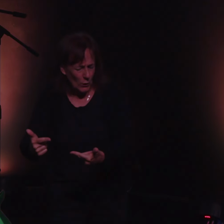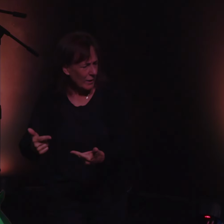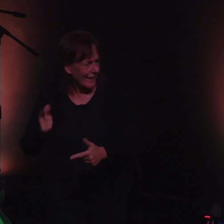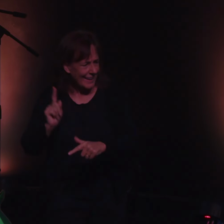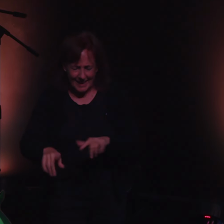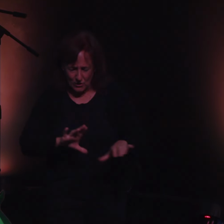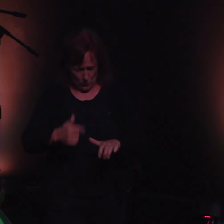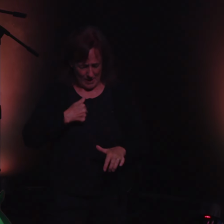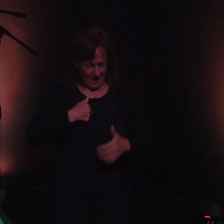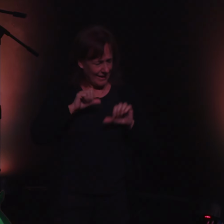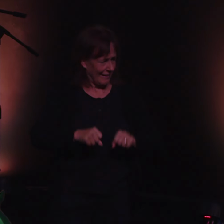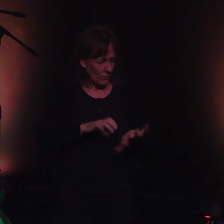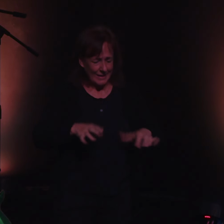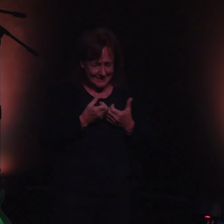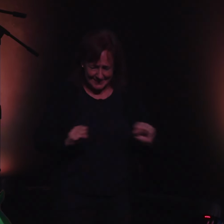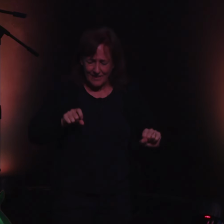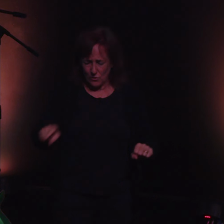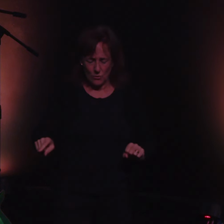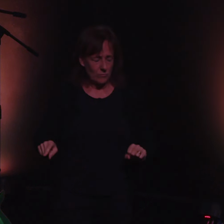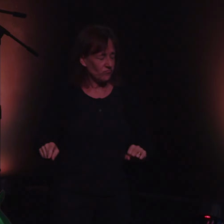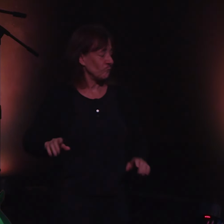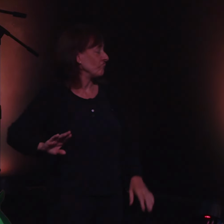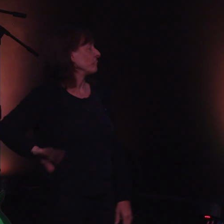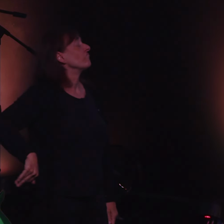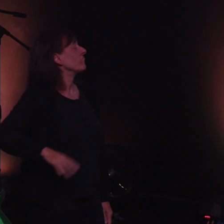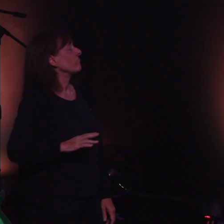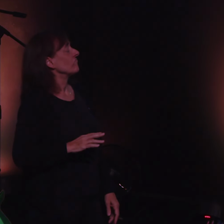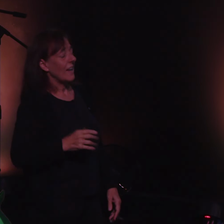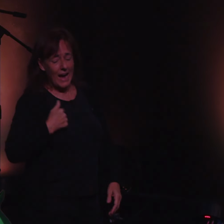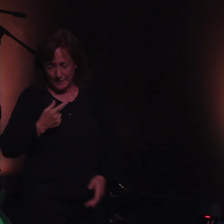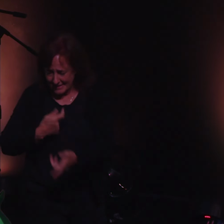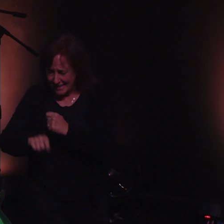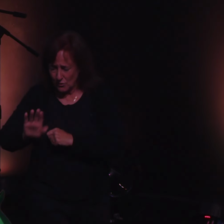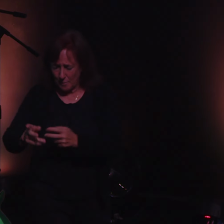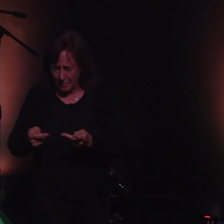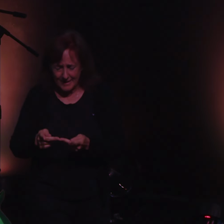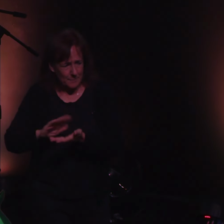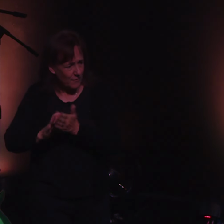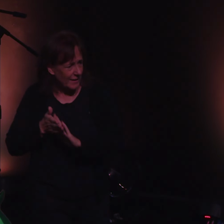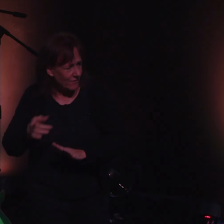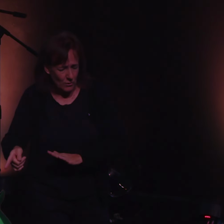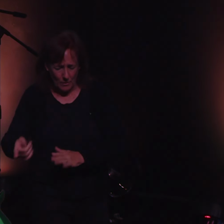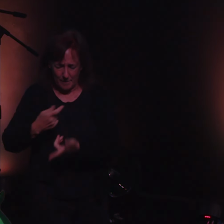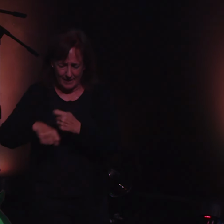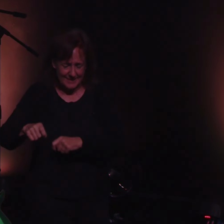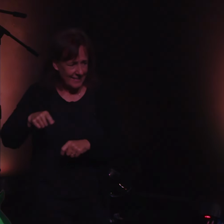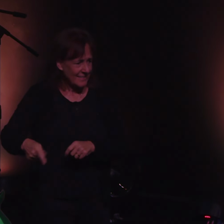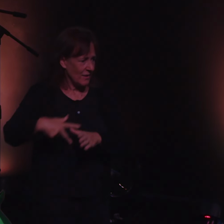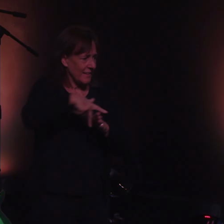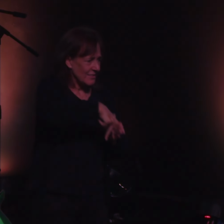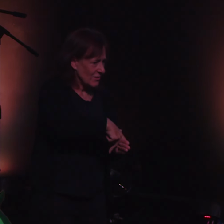can't do what I can do for you. I'm going to take your place. I'm putting you in my place on this